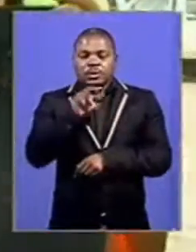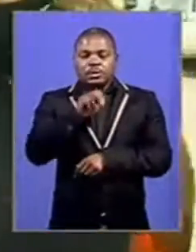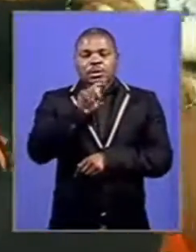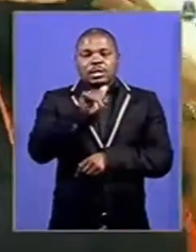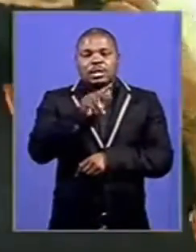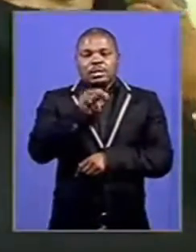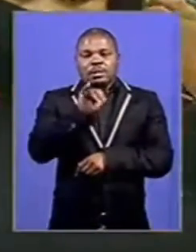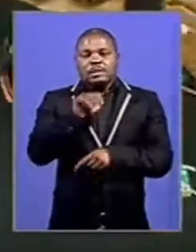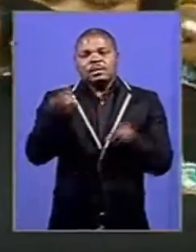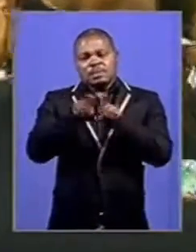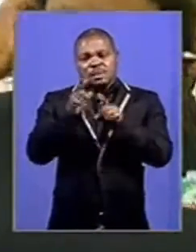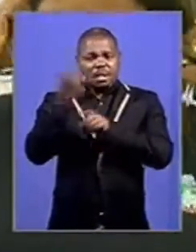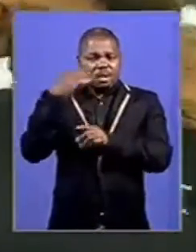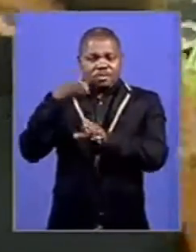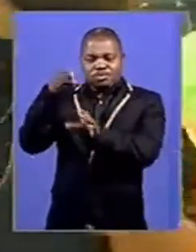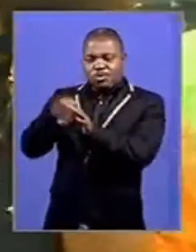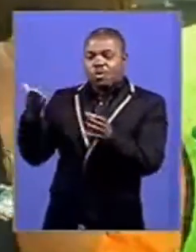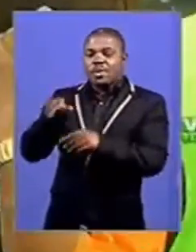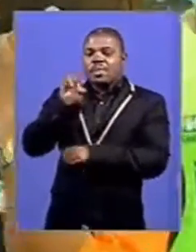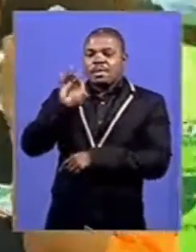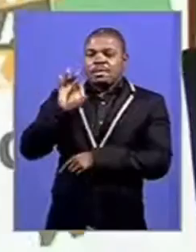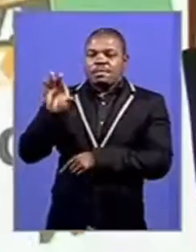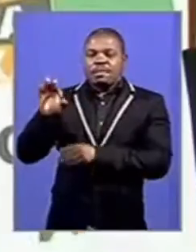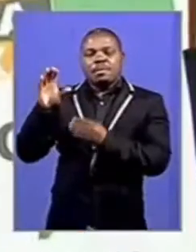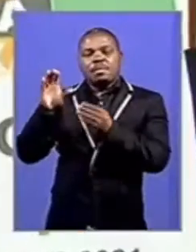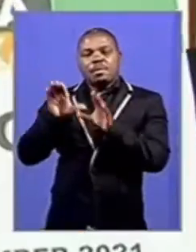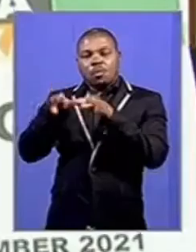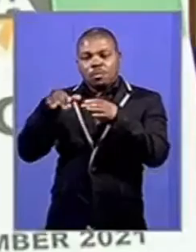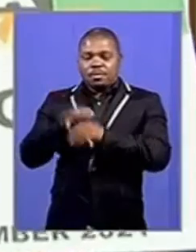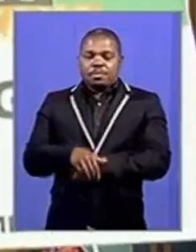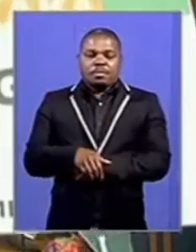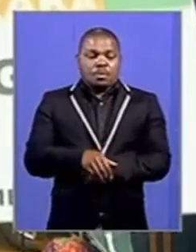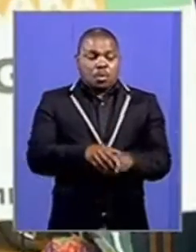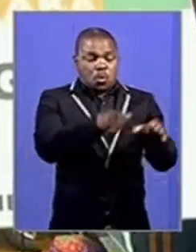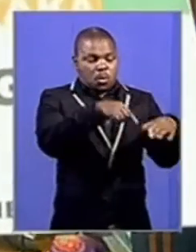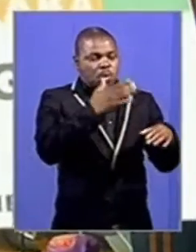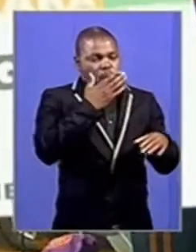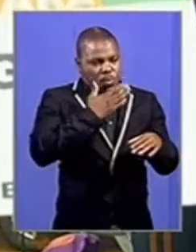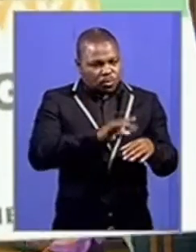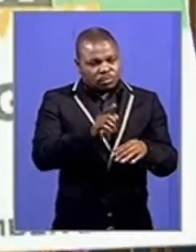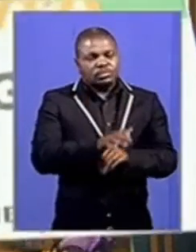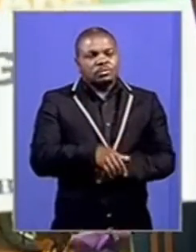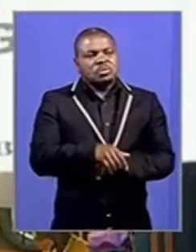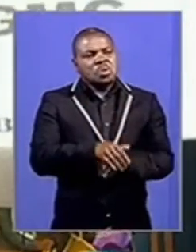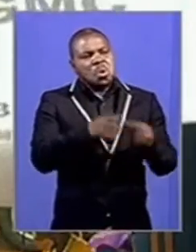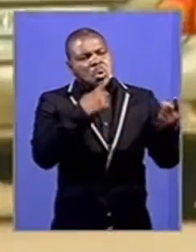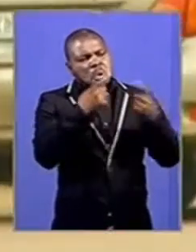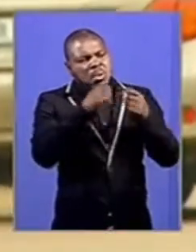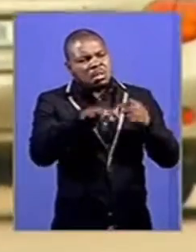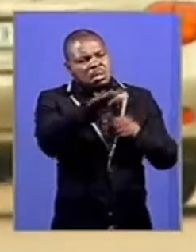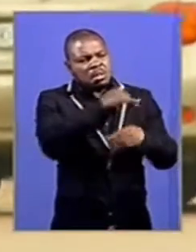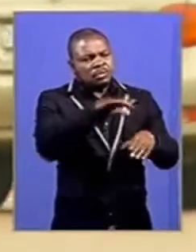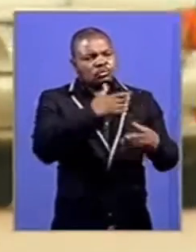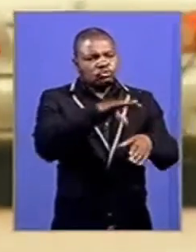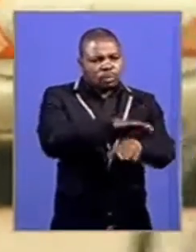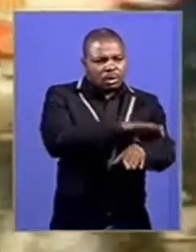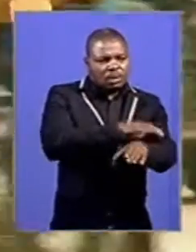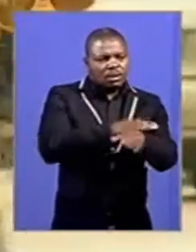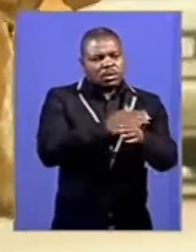mo leloko wa Lekoko Khanetso la EFF. Lekoko lo ikaelela go tsweletsa dingongorego tsa batho ba morafe wa Batsonga